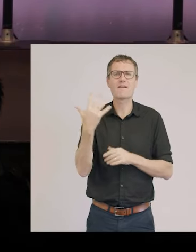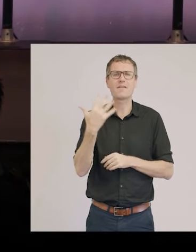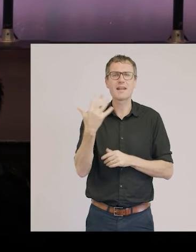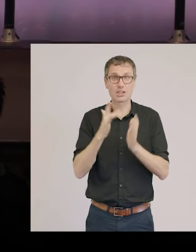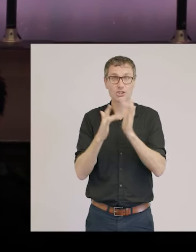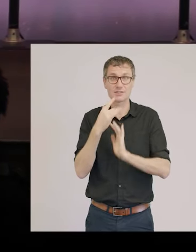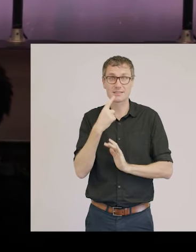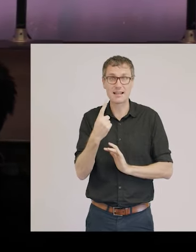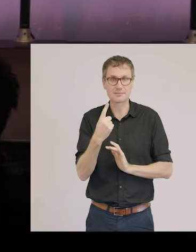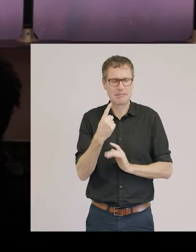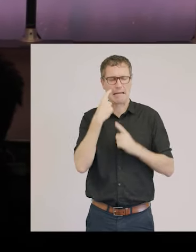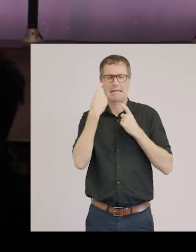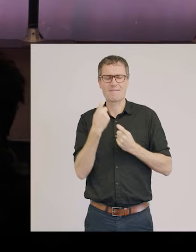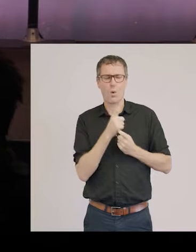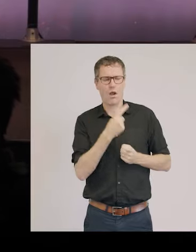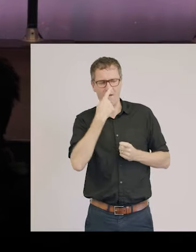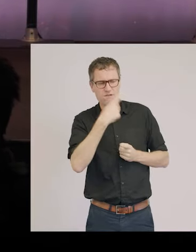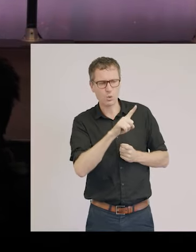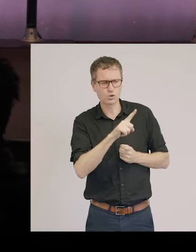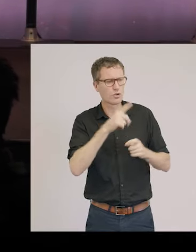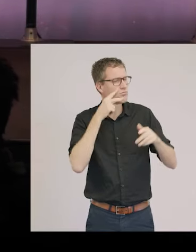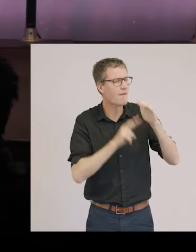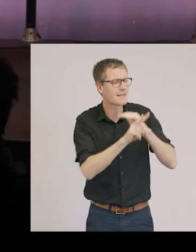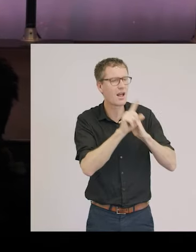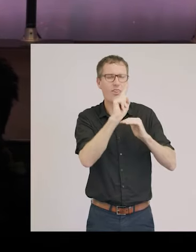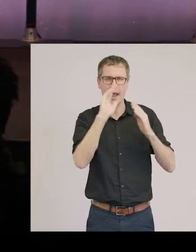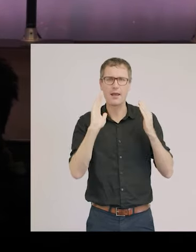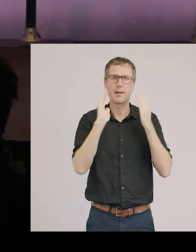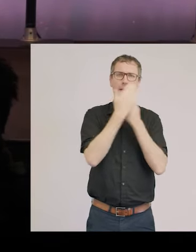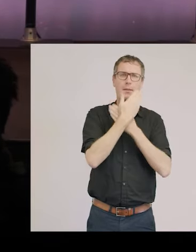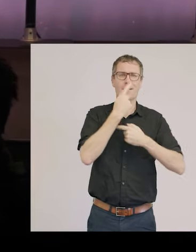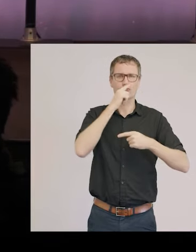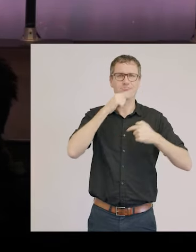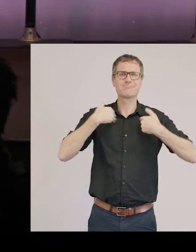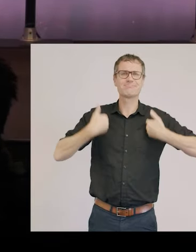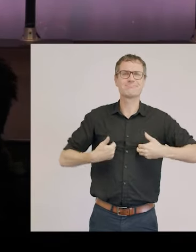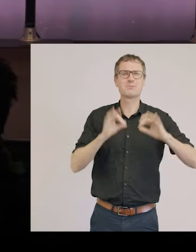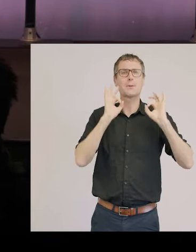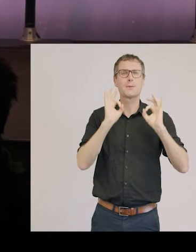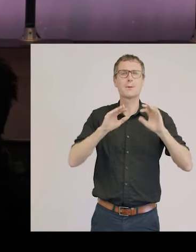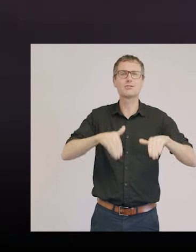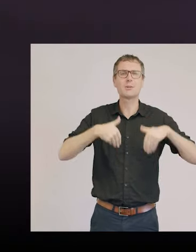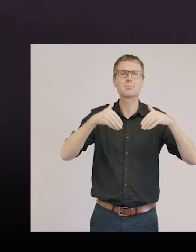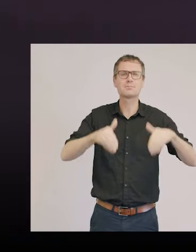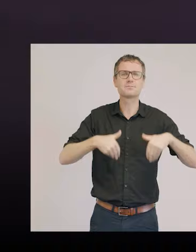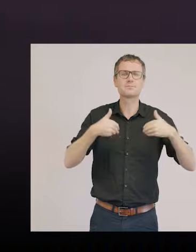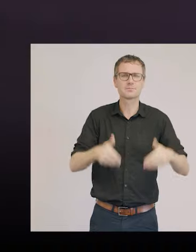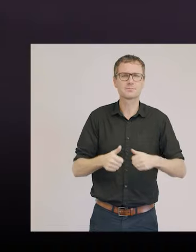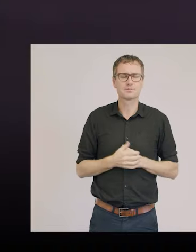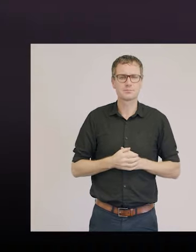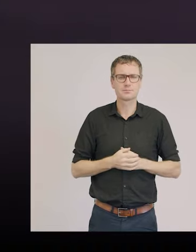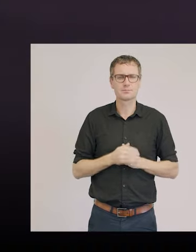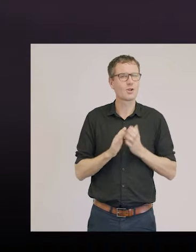Jesus also said in Matthew 7 verse 15, beware of false prophets who come disguised as harmless sheep. See, that's what they do. They disguise themselves as